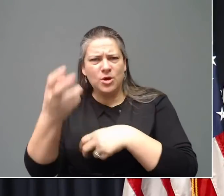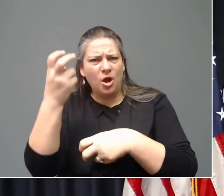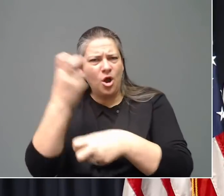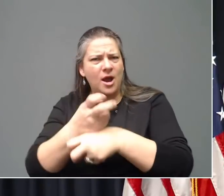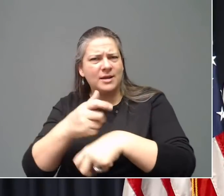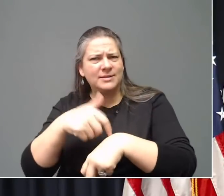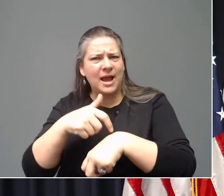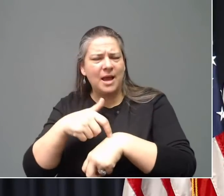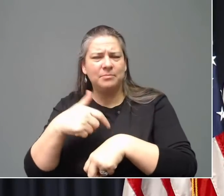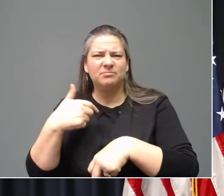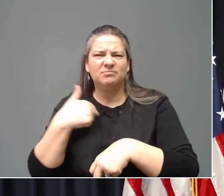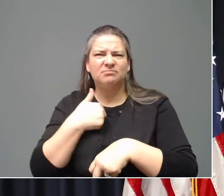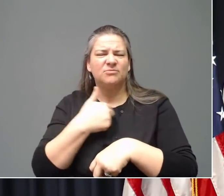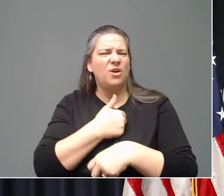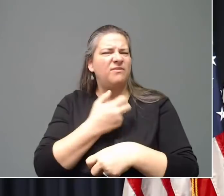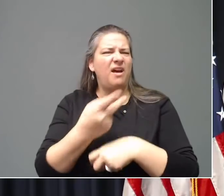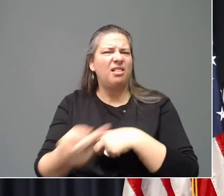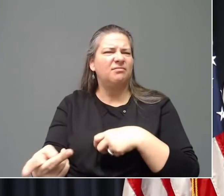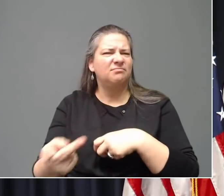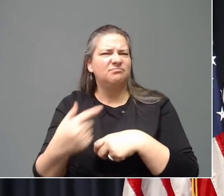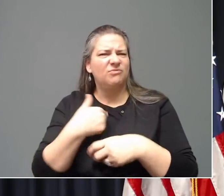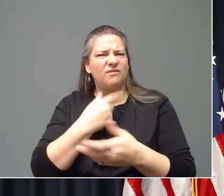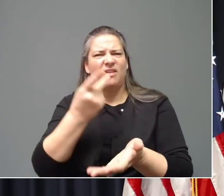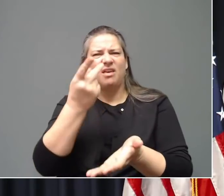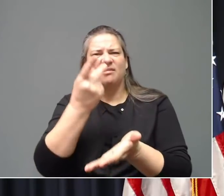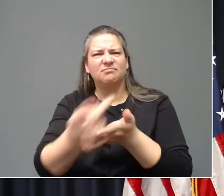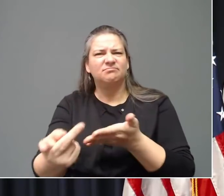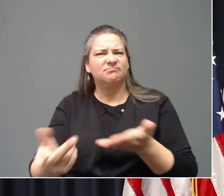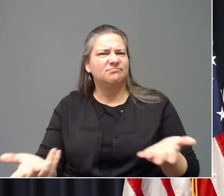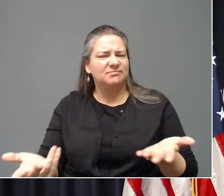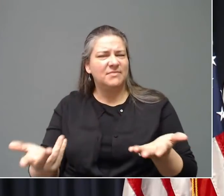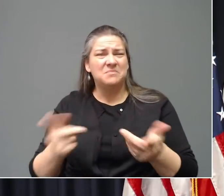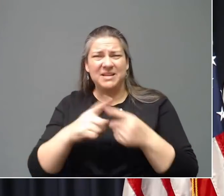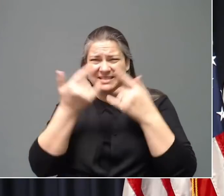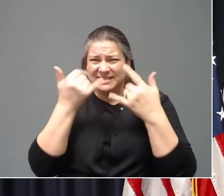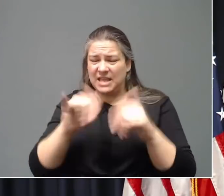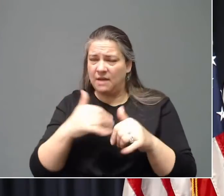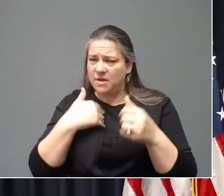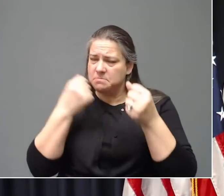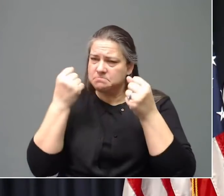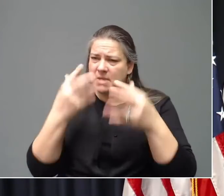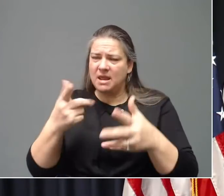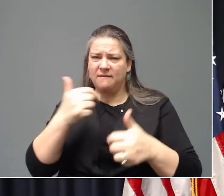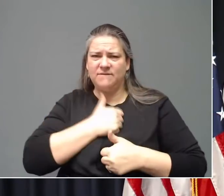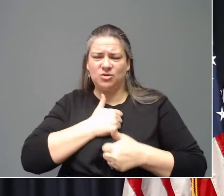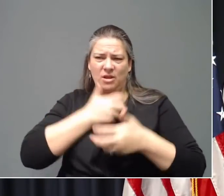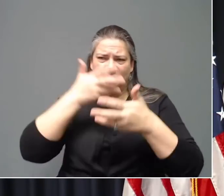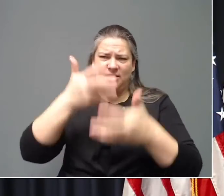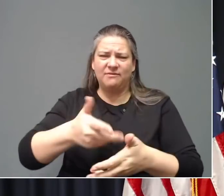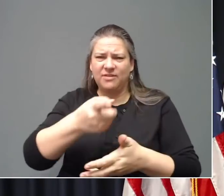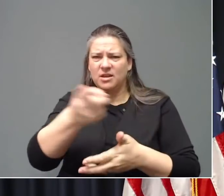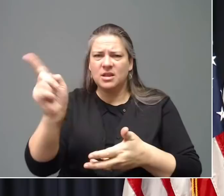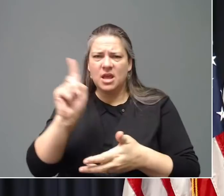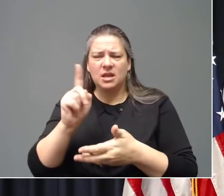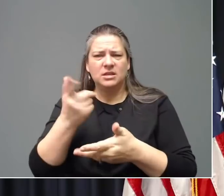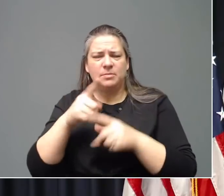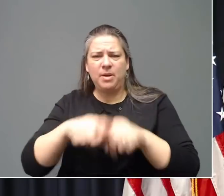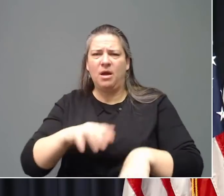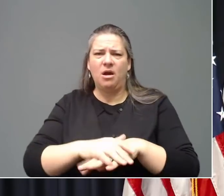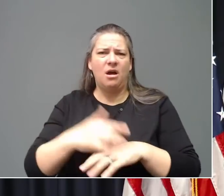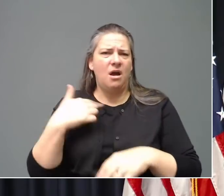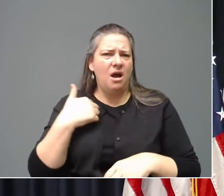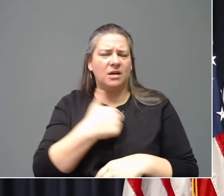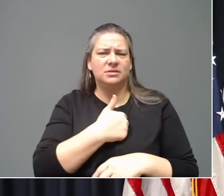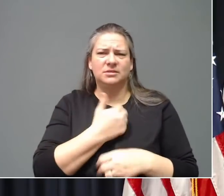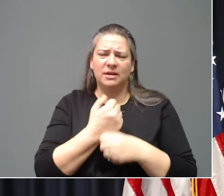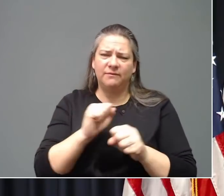failed. There's still a lot more, though, that are counting on us. And as I think back on one